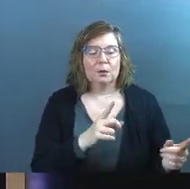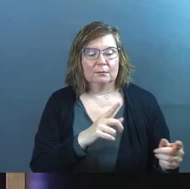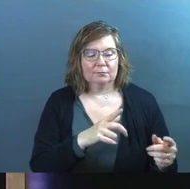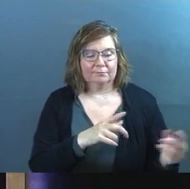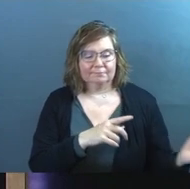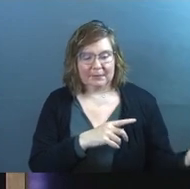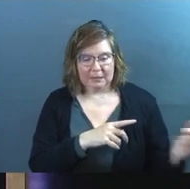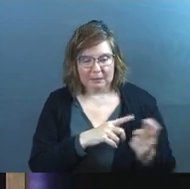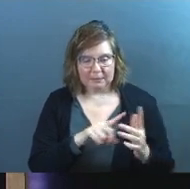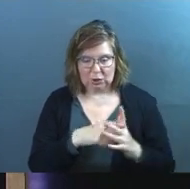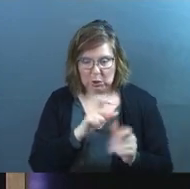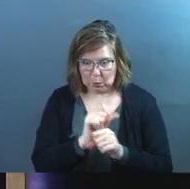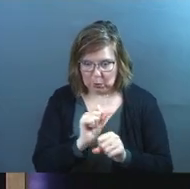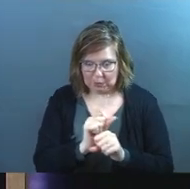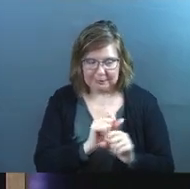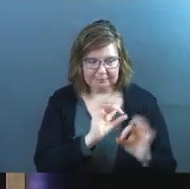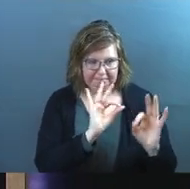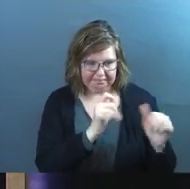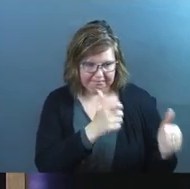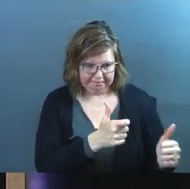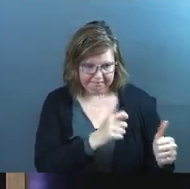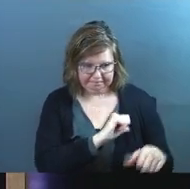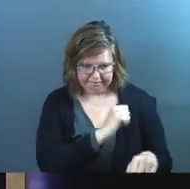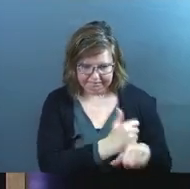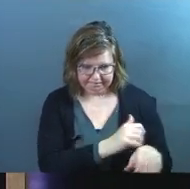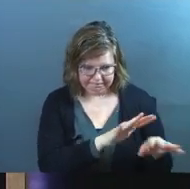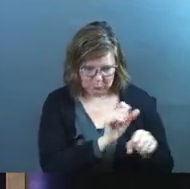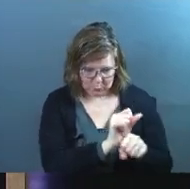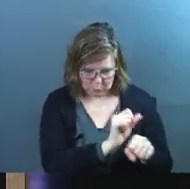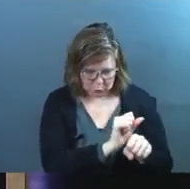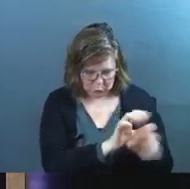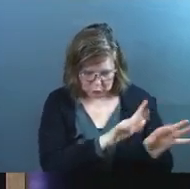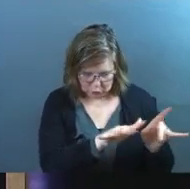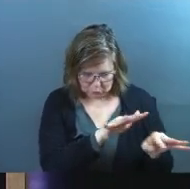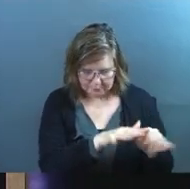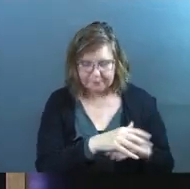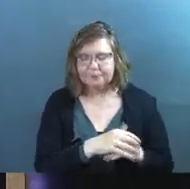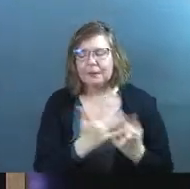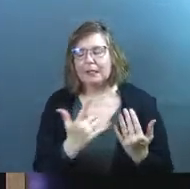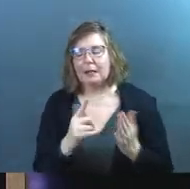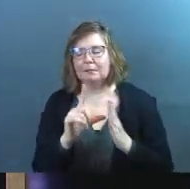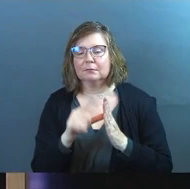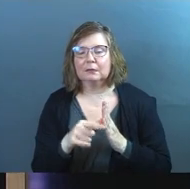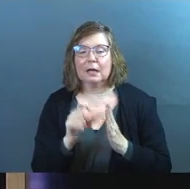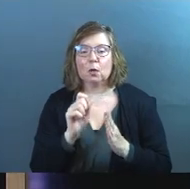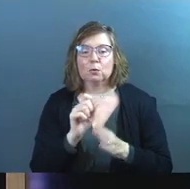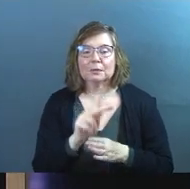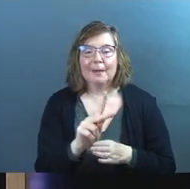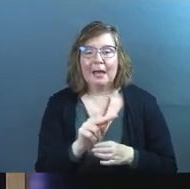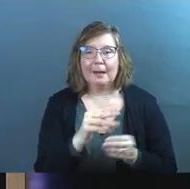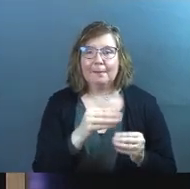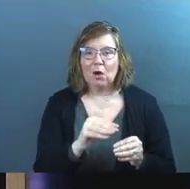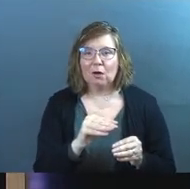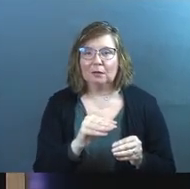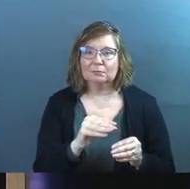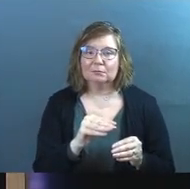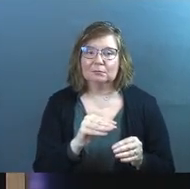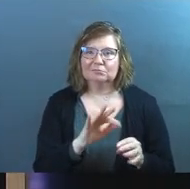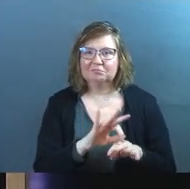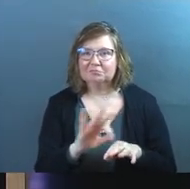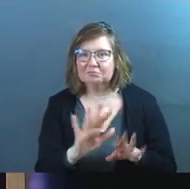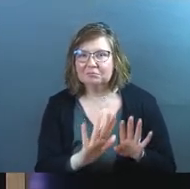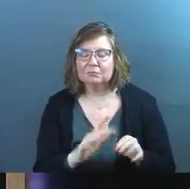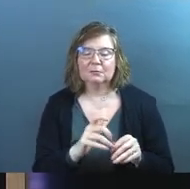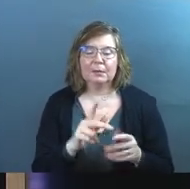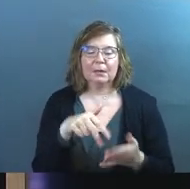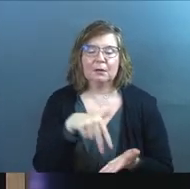out, they get out there, they start working, and he's like, okay, there's plenty of work to be done. He goes back to the marketplace. There's people still standing there. He's like, let's get after it.